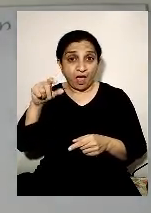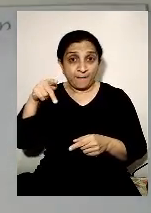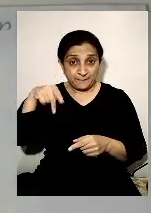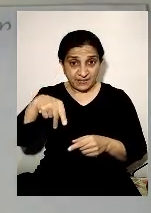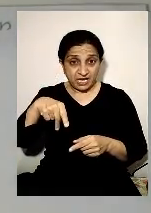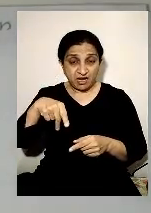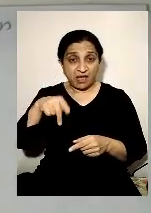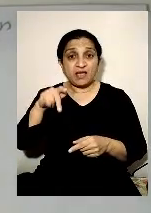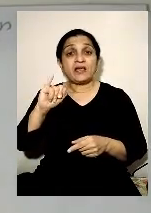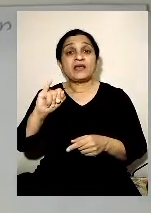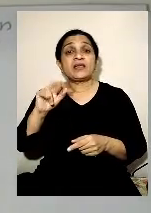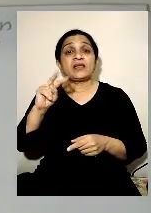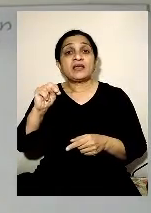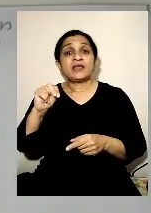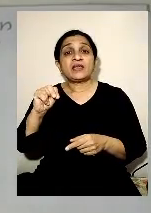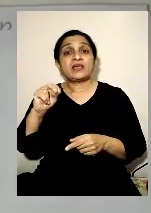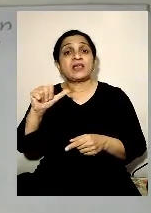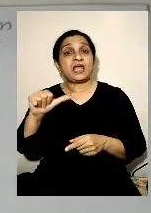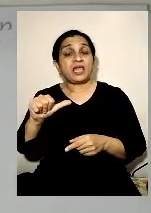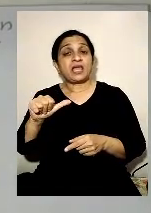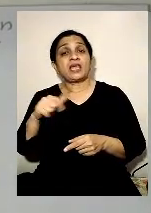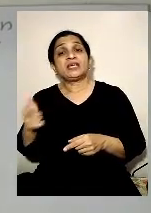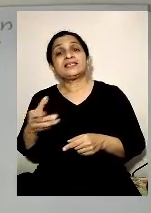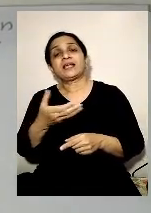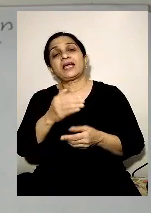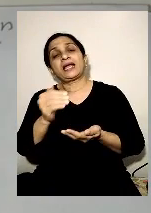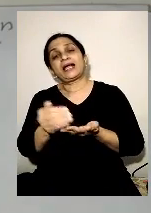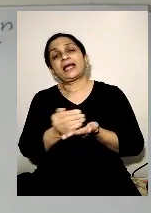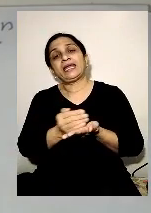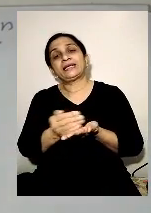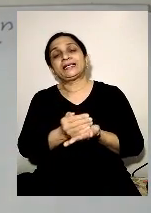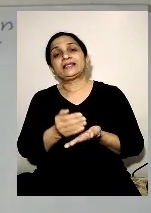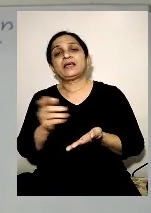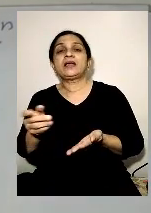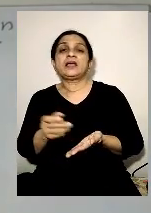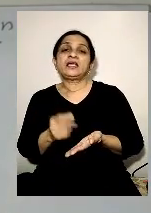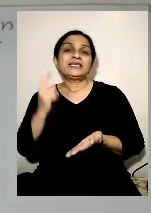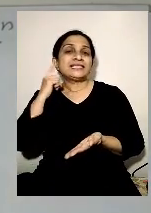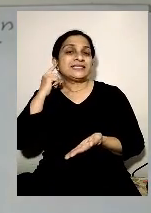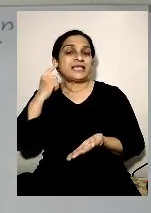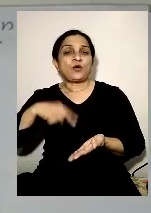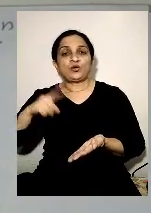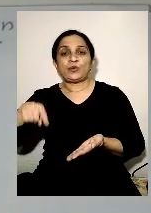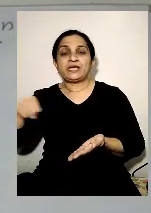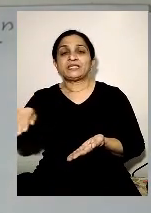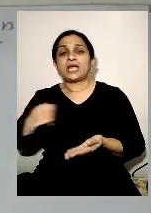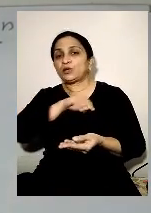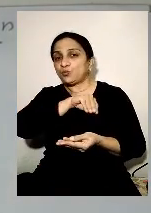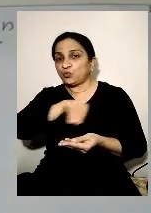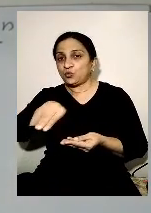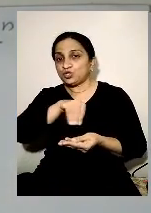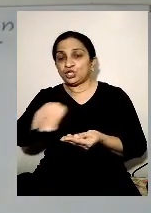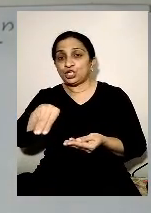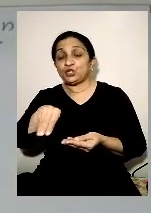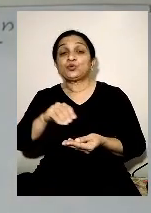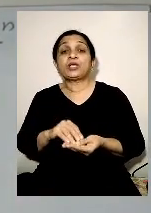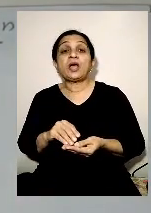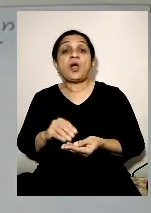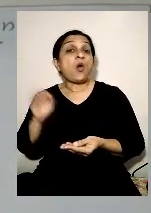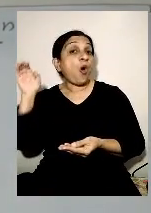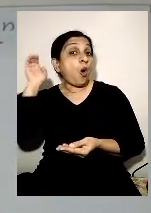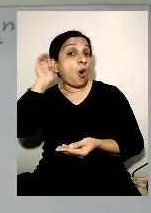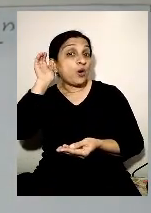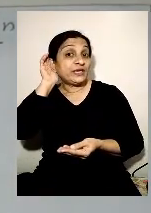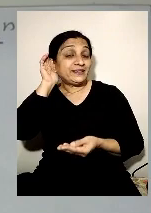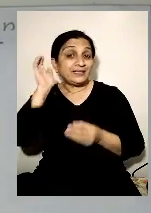it goes into the auditory canal next you draw the auditory canal that is